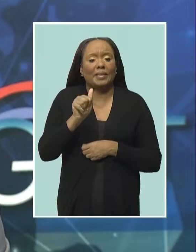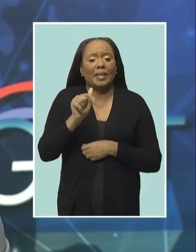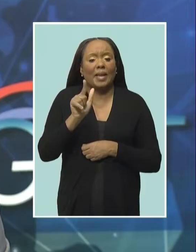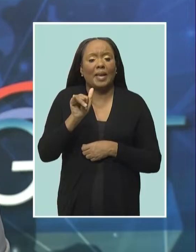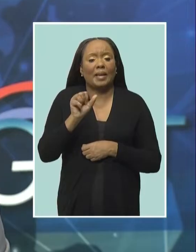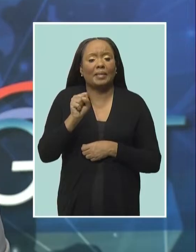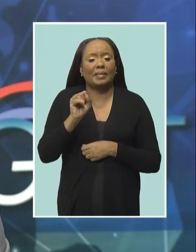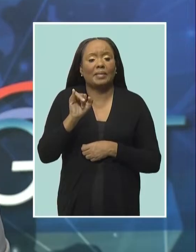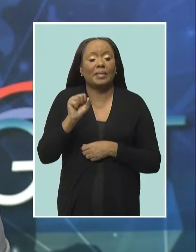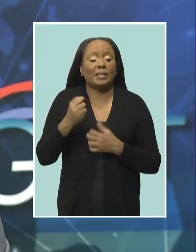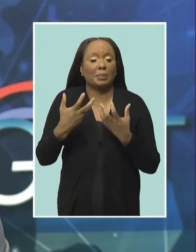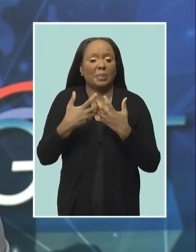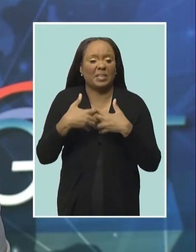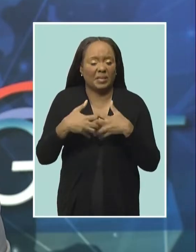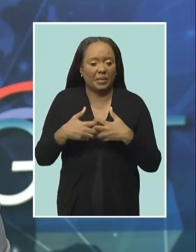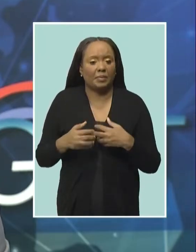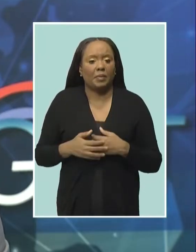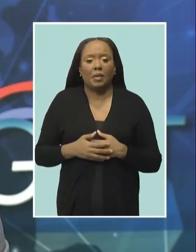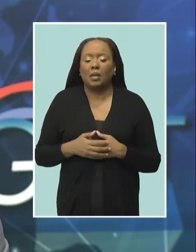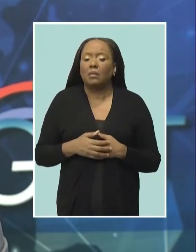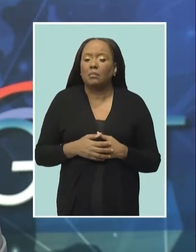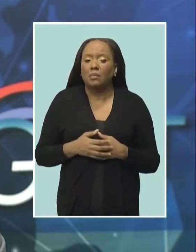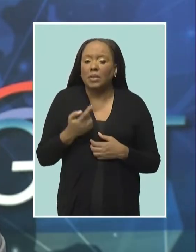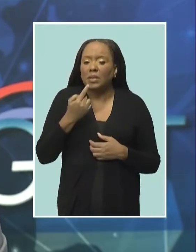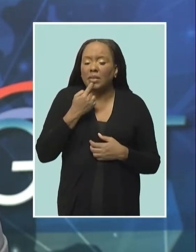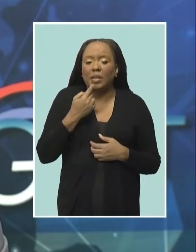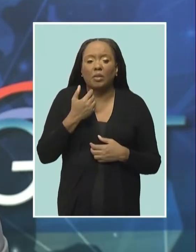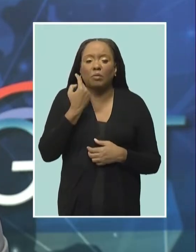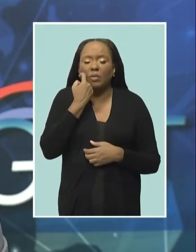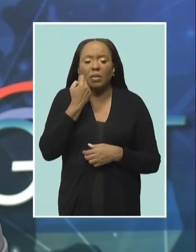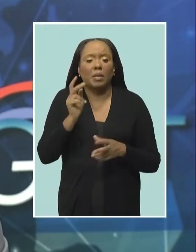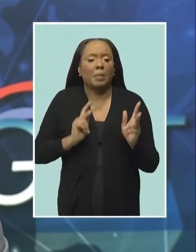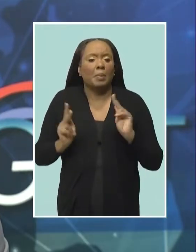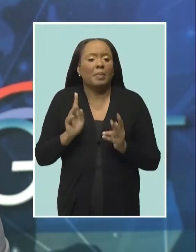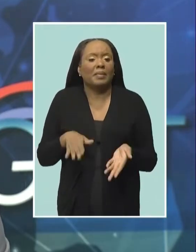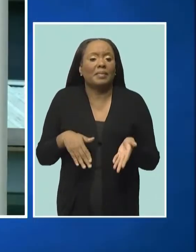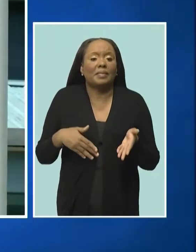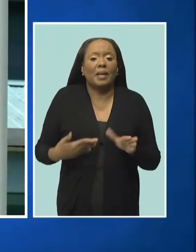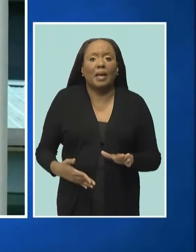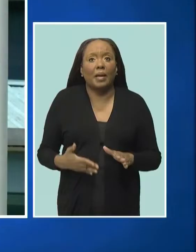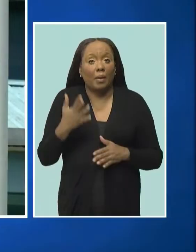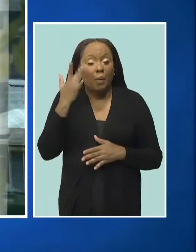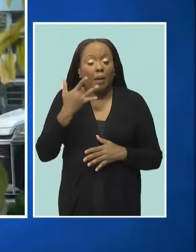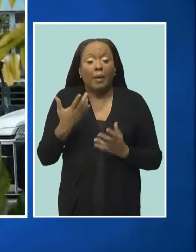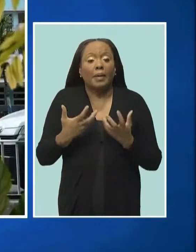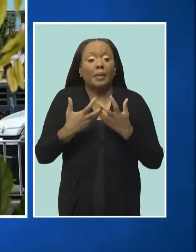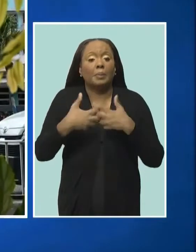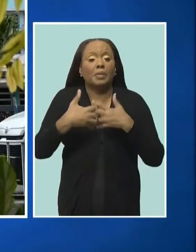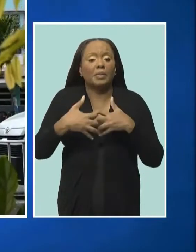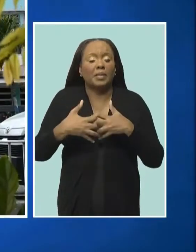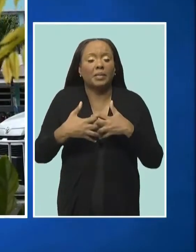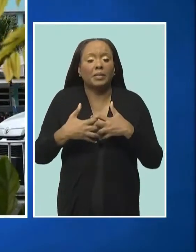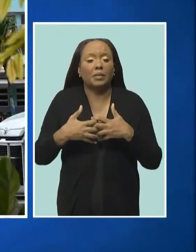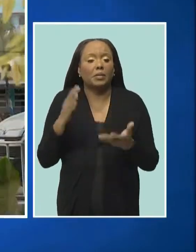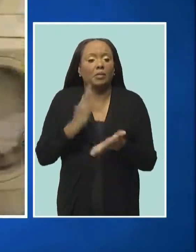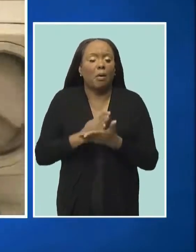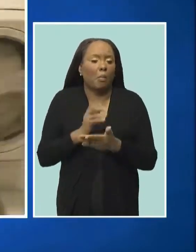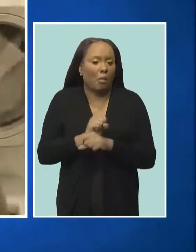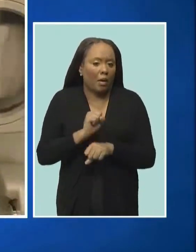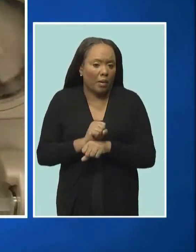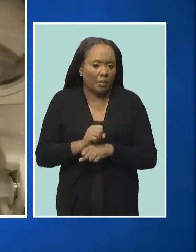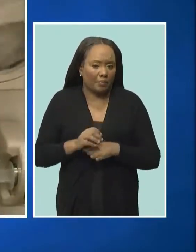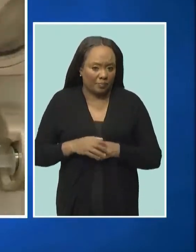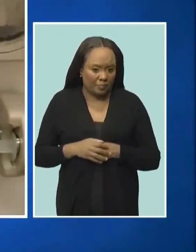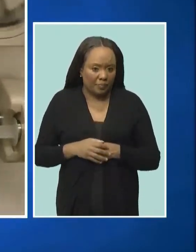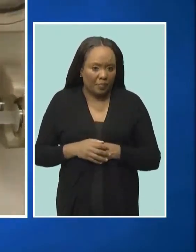of non-working dialysis machines. In a statement, the hospital says the acute kidney unit, also known as the dialysis